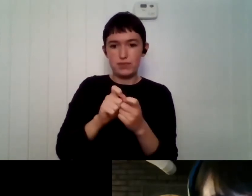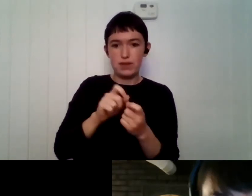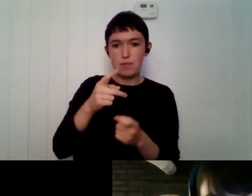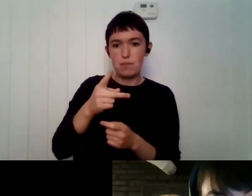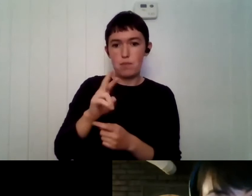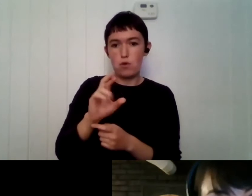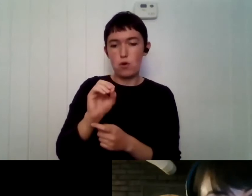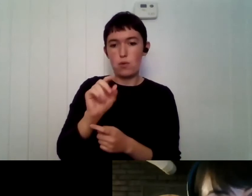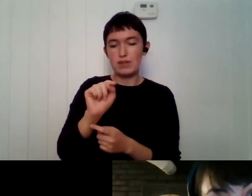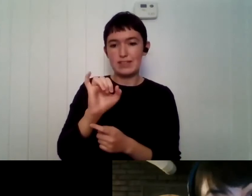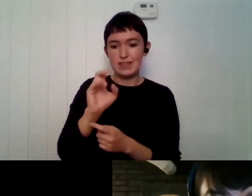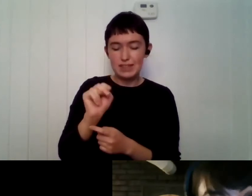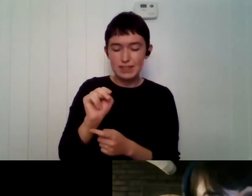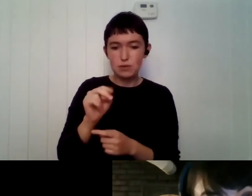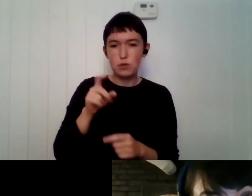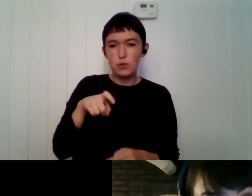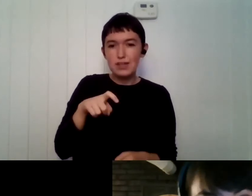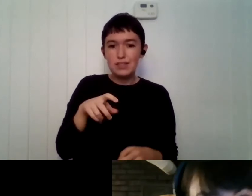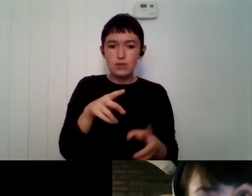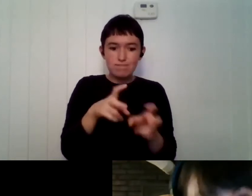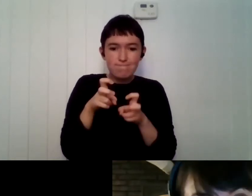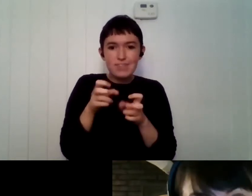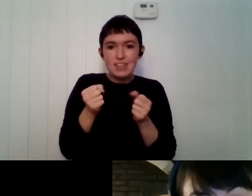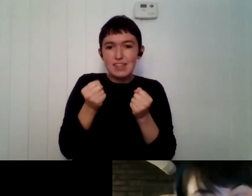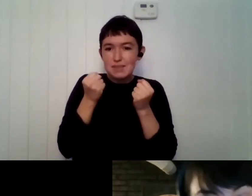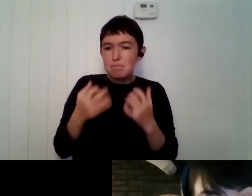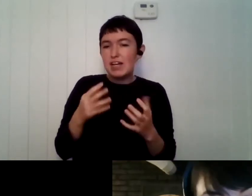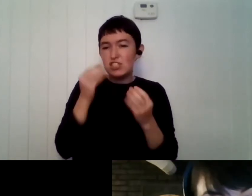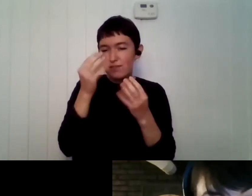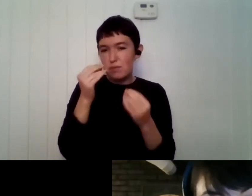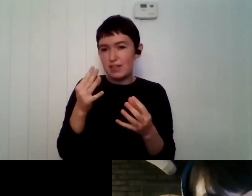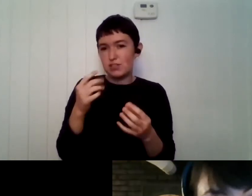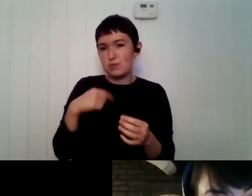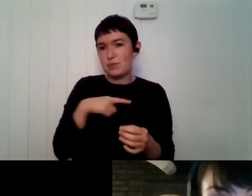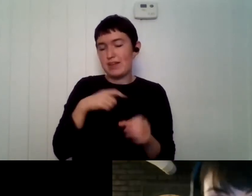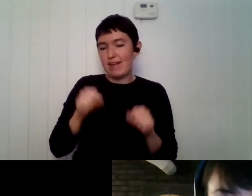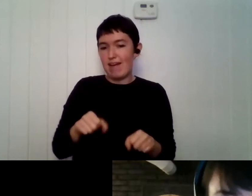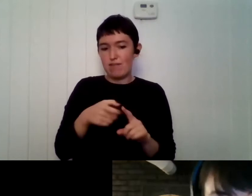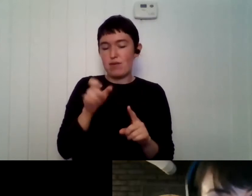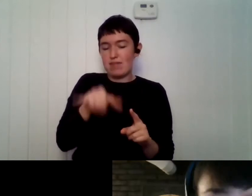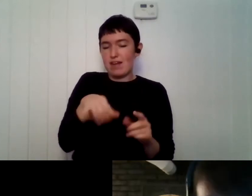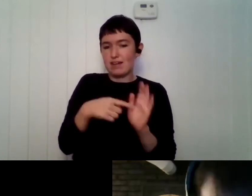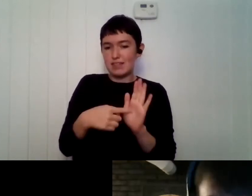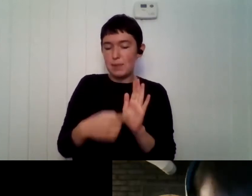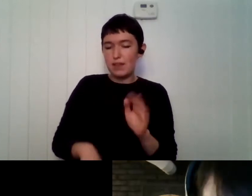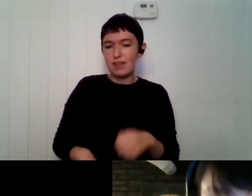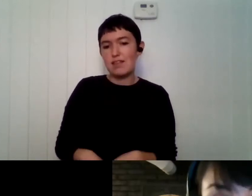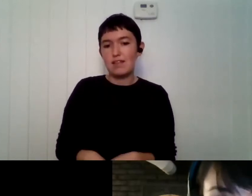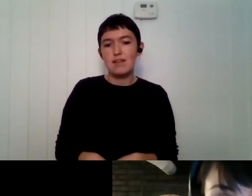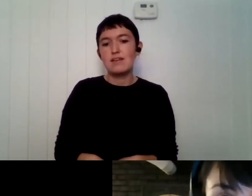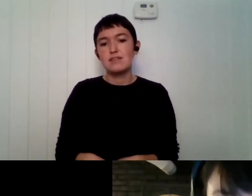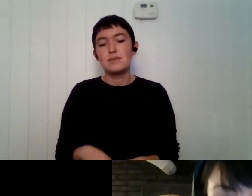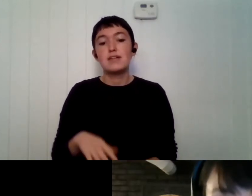those few examples in order to design other better drug candidates. So low data learning, that's also a very